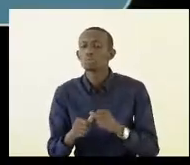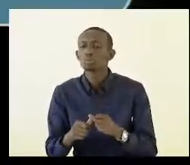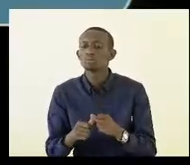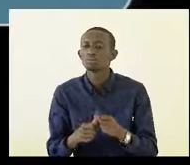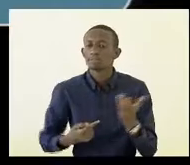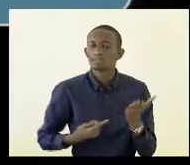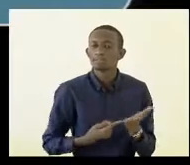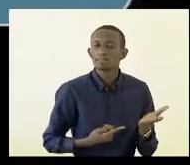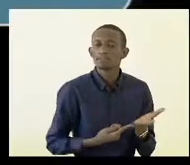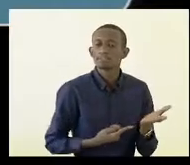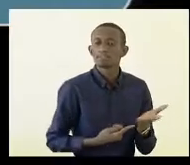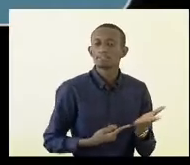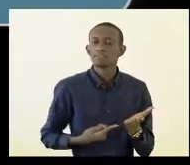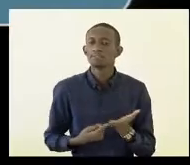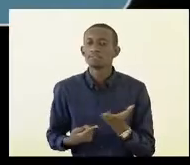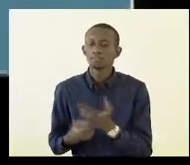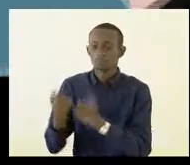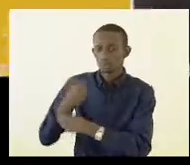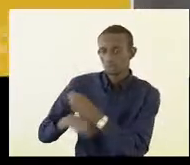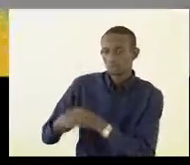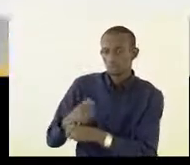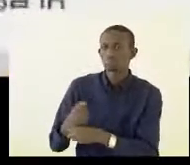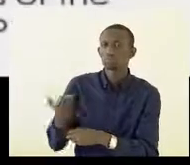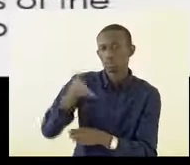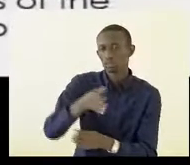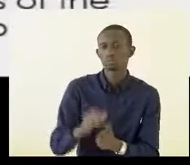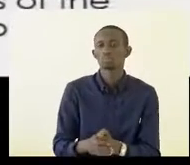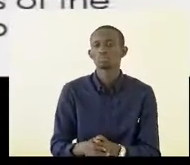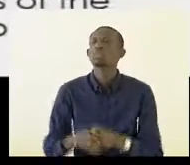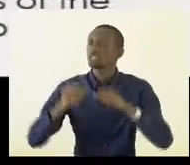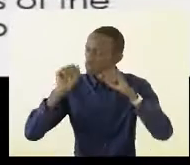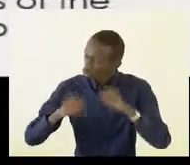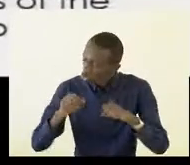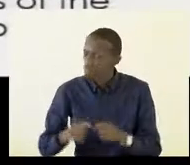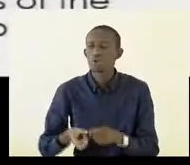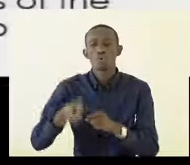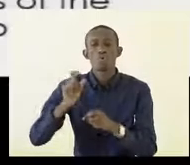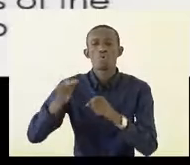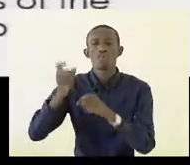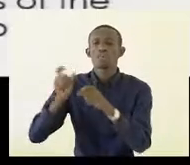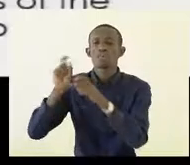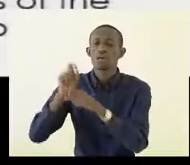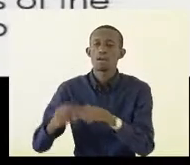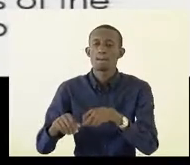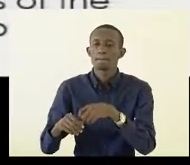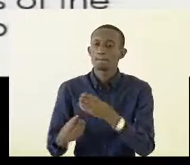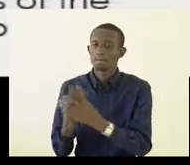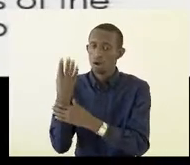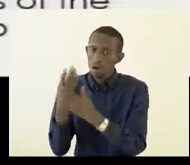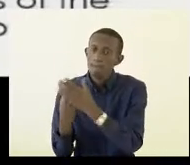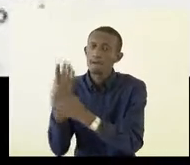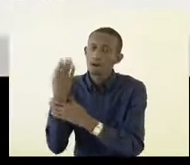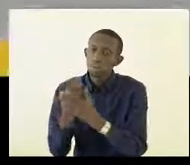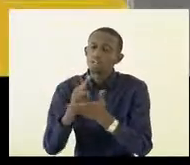in so that, remember, we can increase our production with better